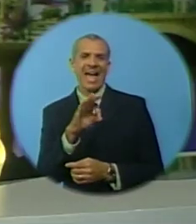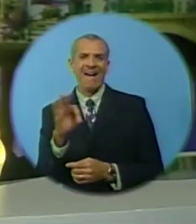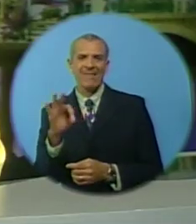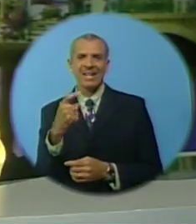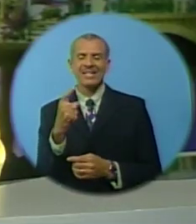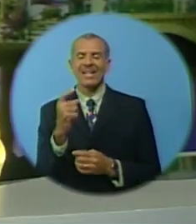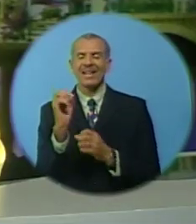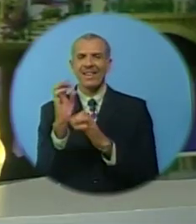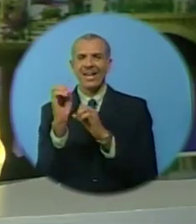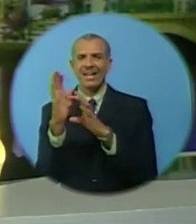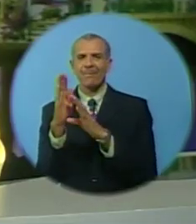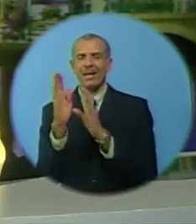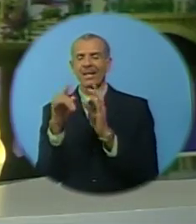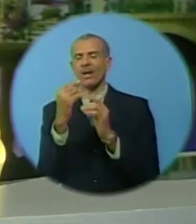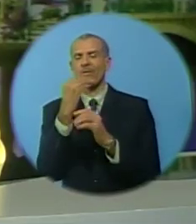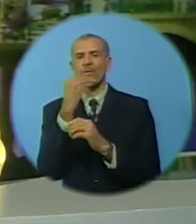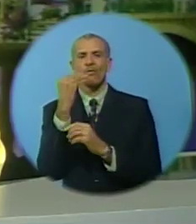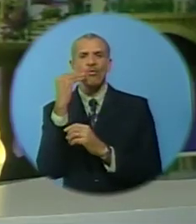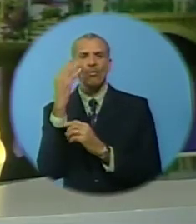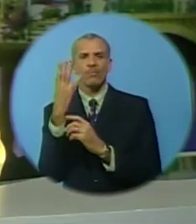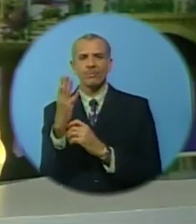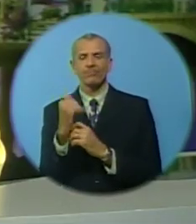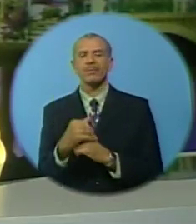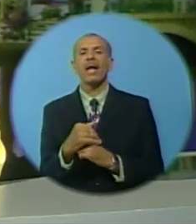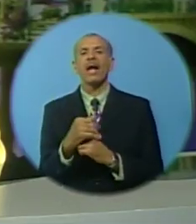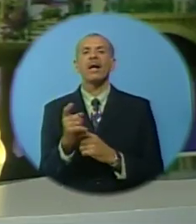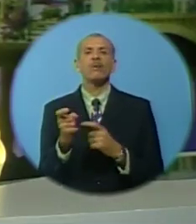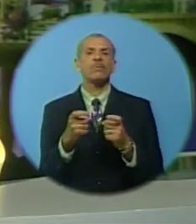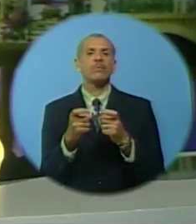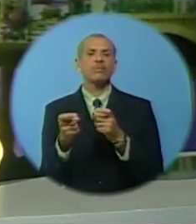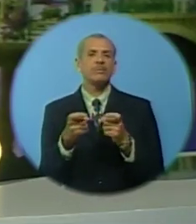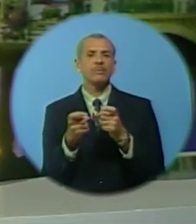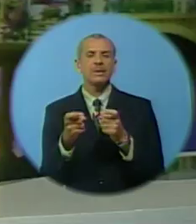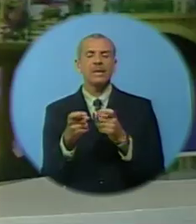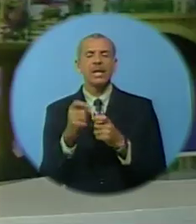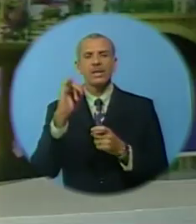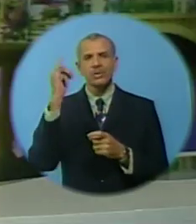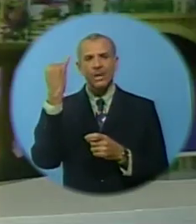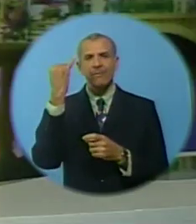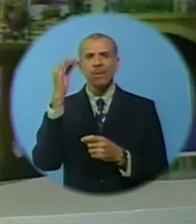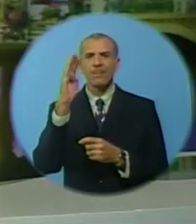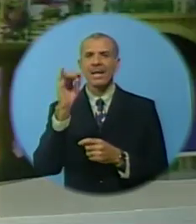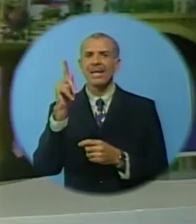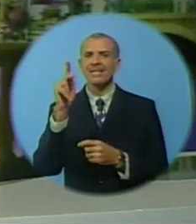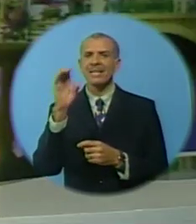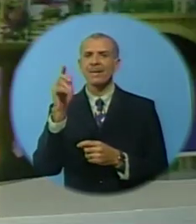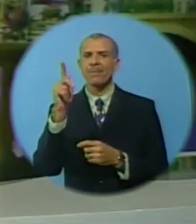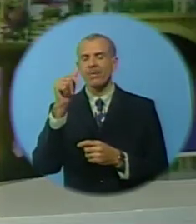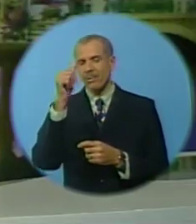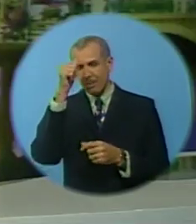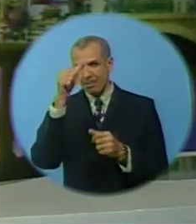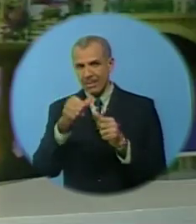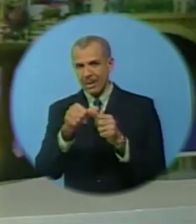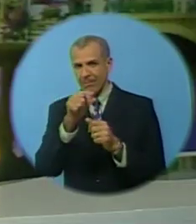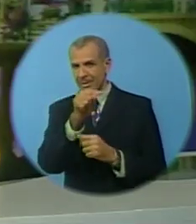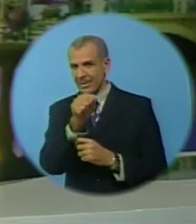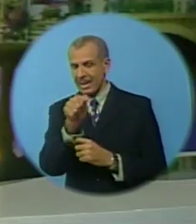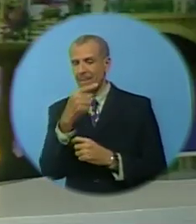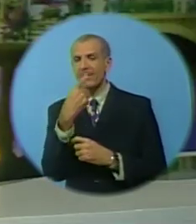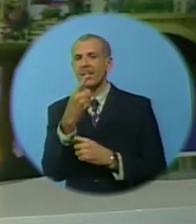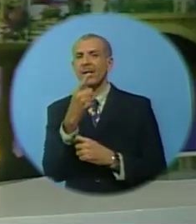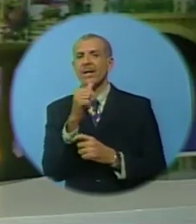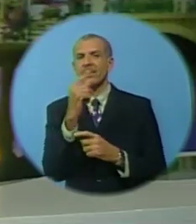up and decorate their homes. Communications Coordinator Jennifer Blackman is reminding them to continue to think about their